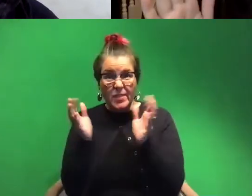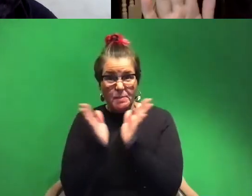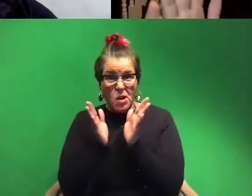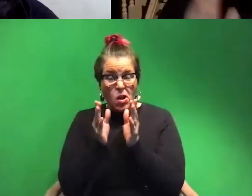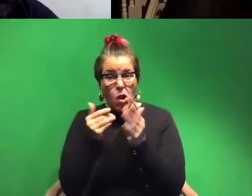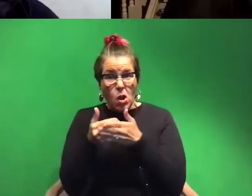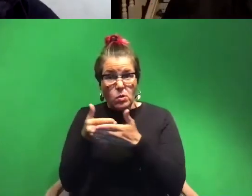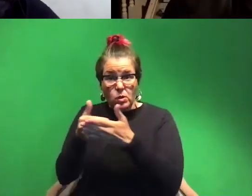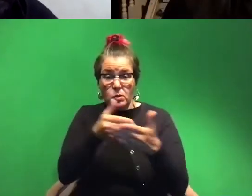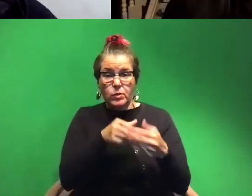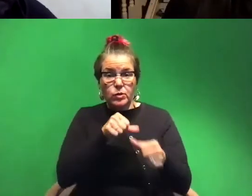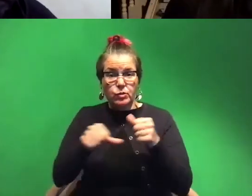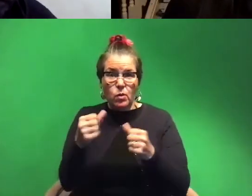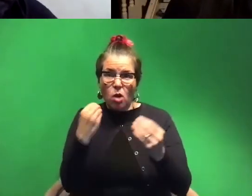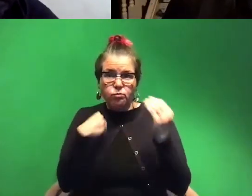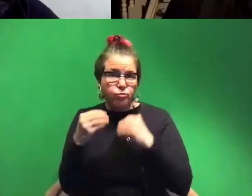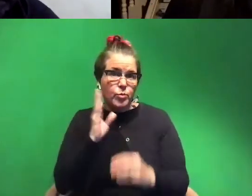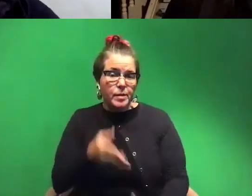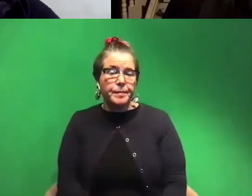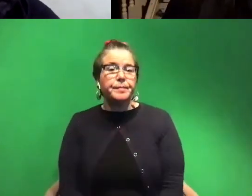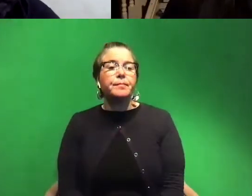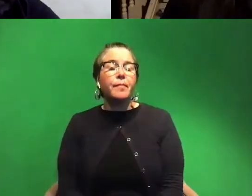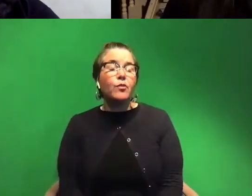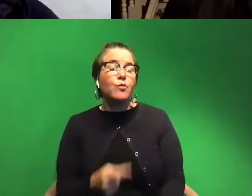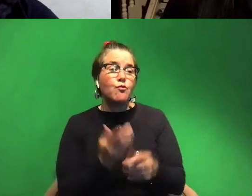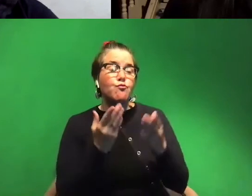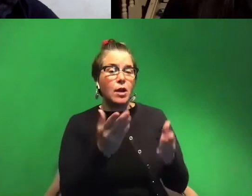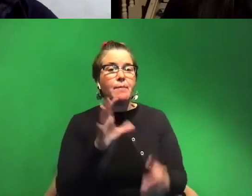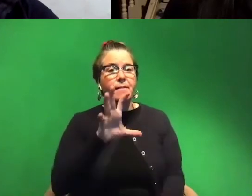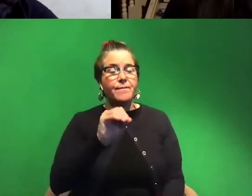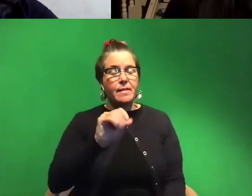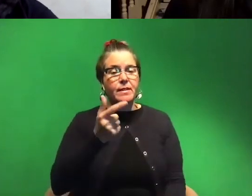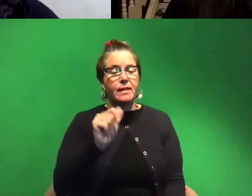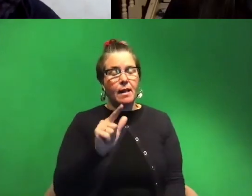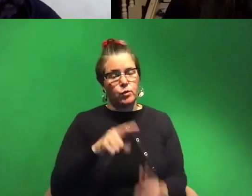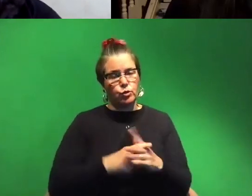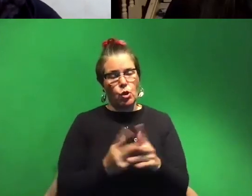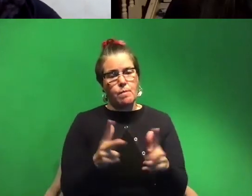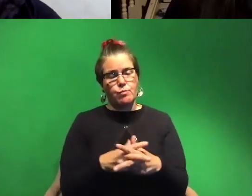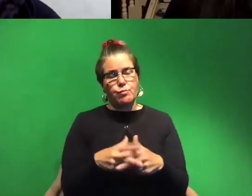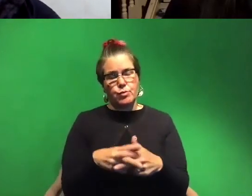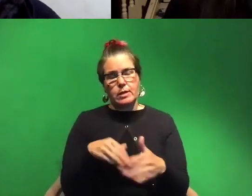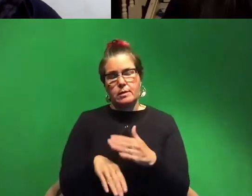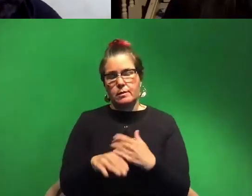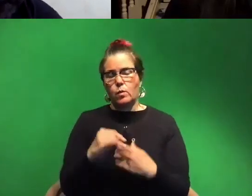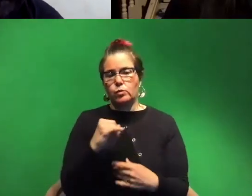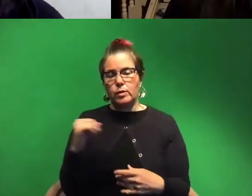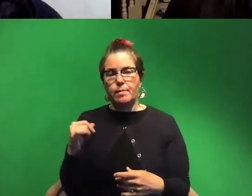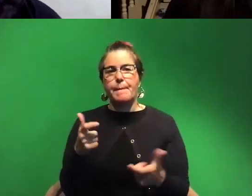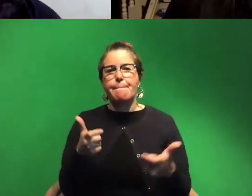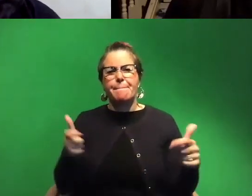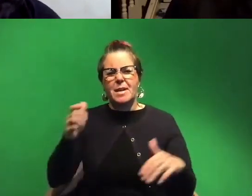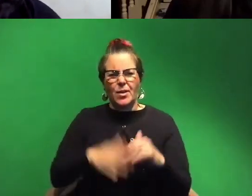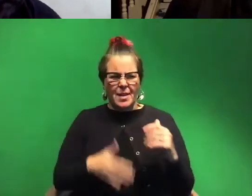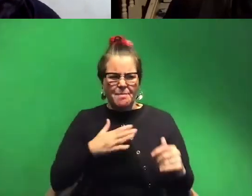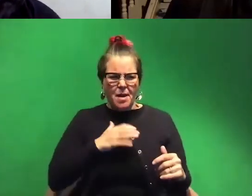other. Yeah. Oh yeah, that's it. No, the recommended tank size is 50 gallons to start breeding mysid shrimp, which is bigger than I've got for the